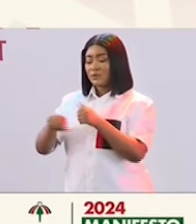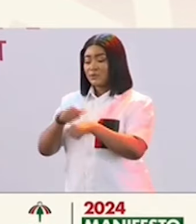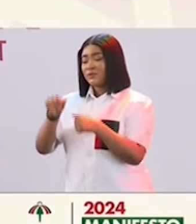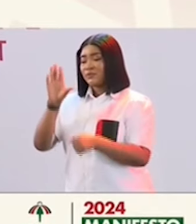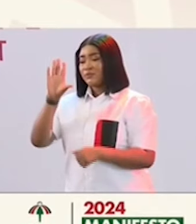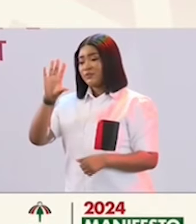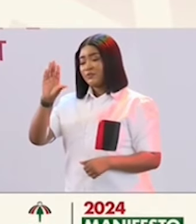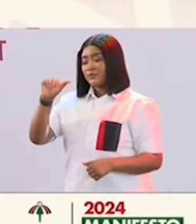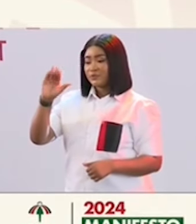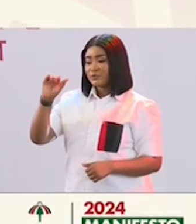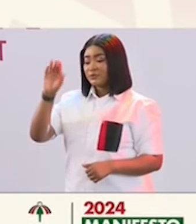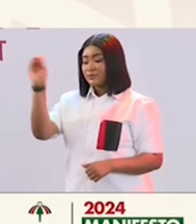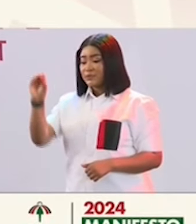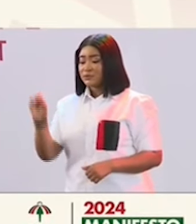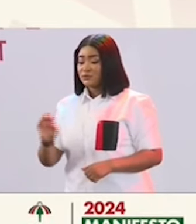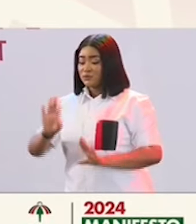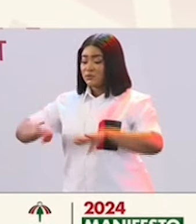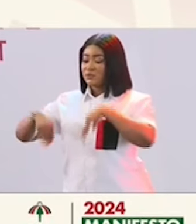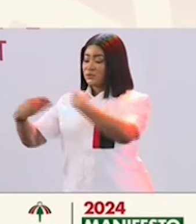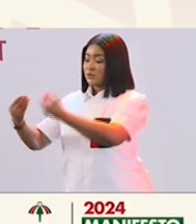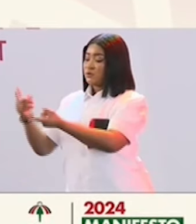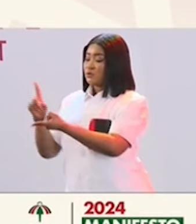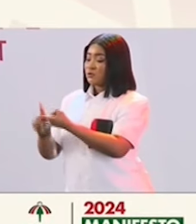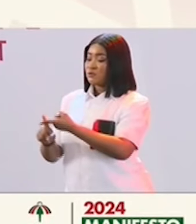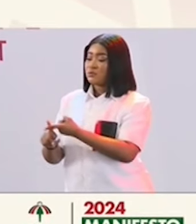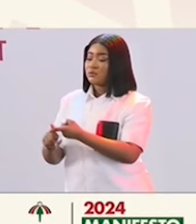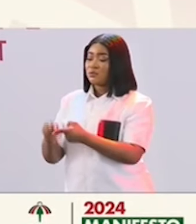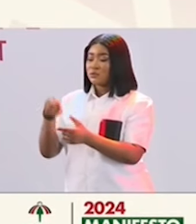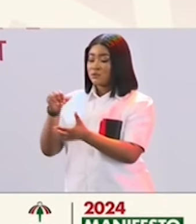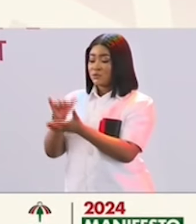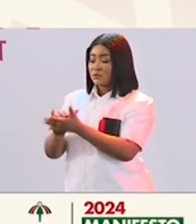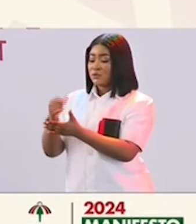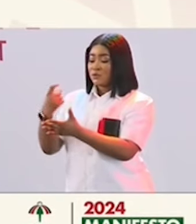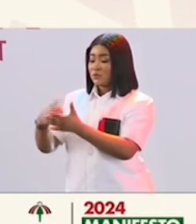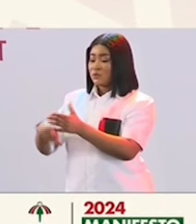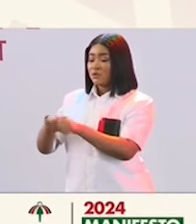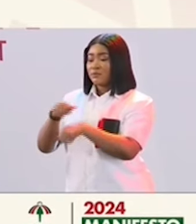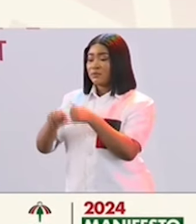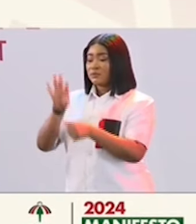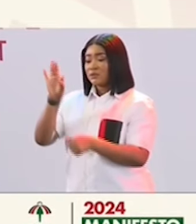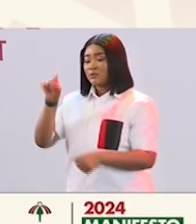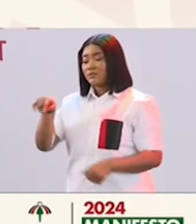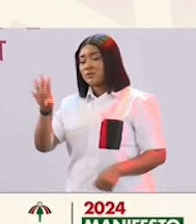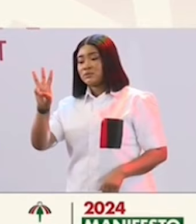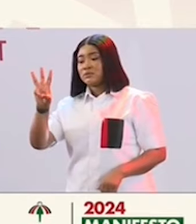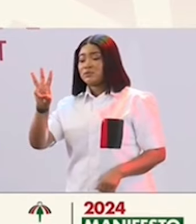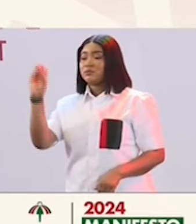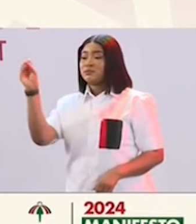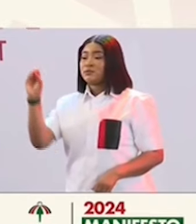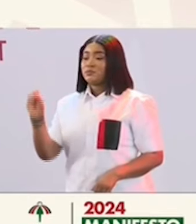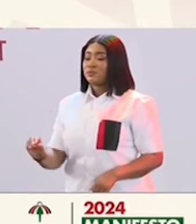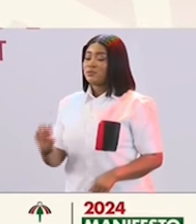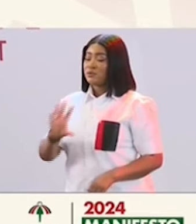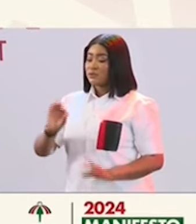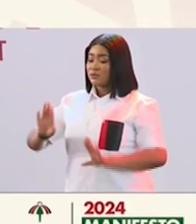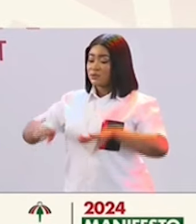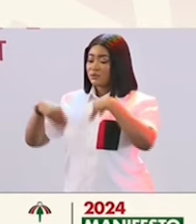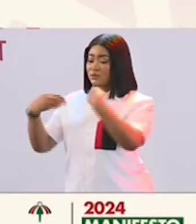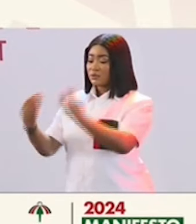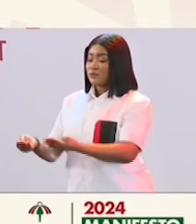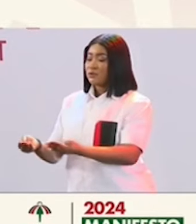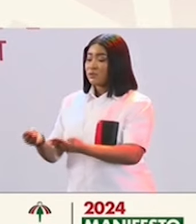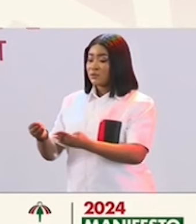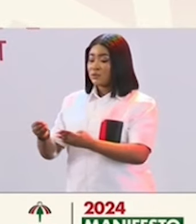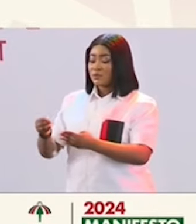15%. We handed over to them a depreciation of currency that stood about 9.6%, handed over to them a